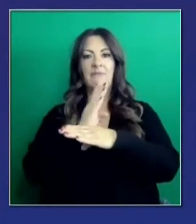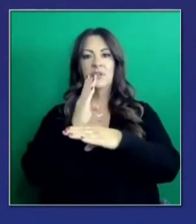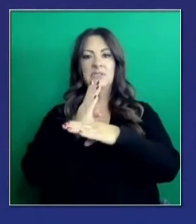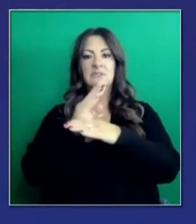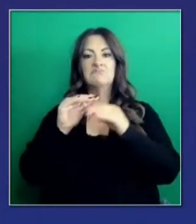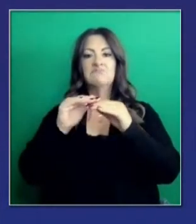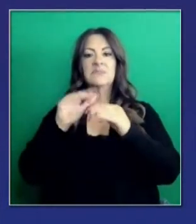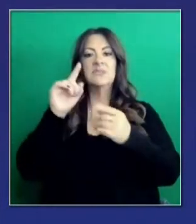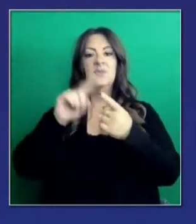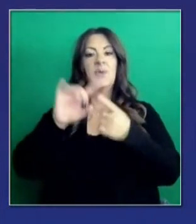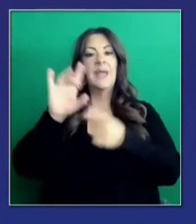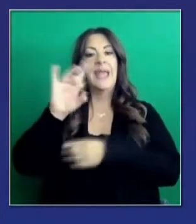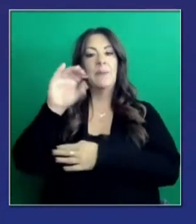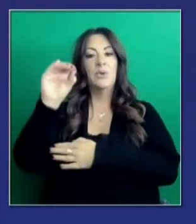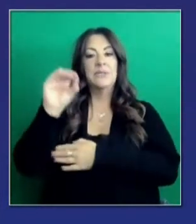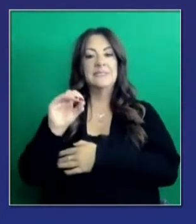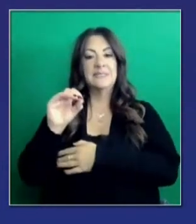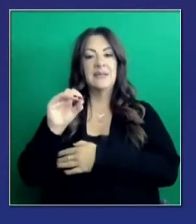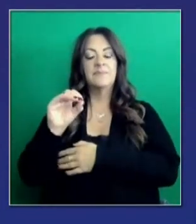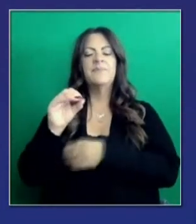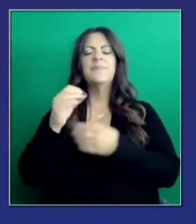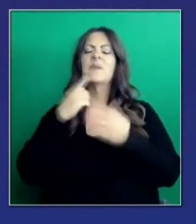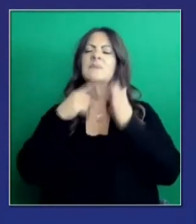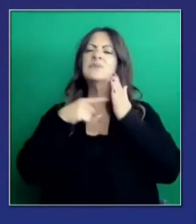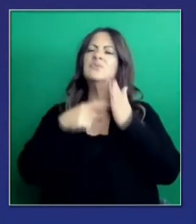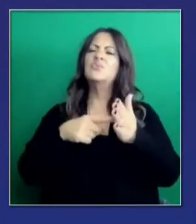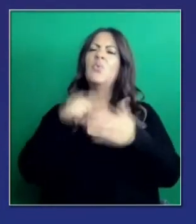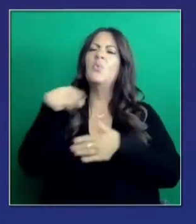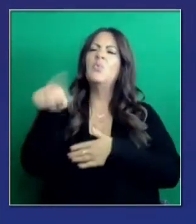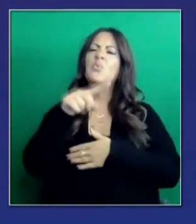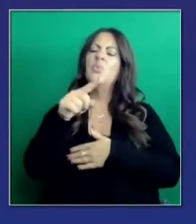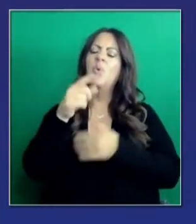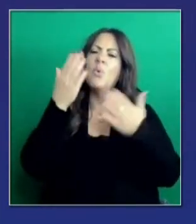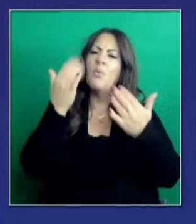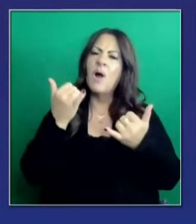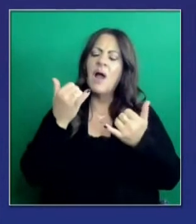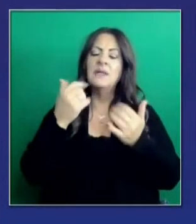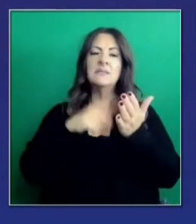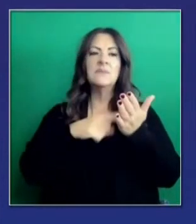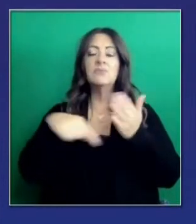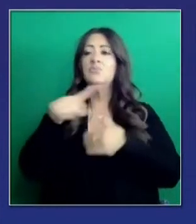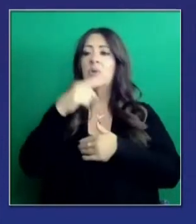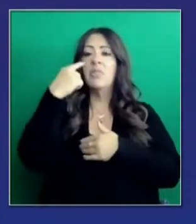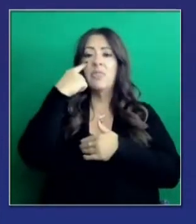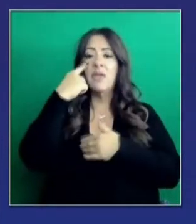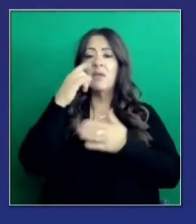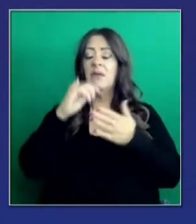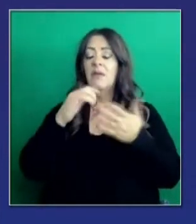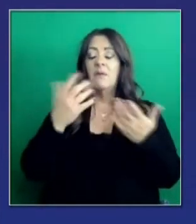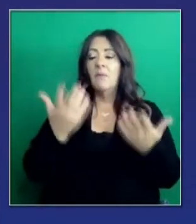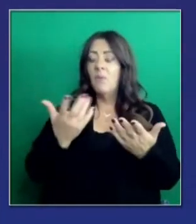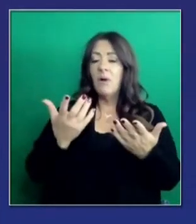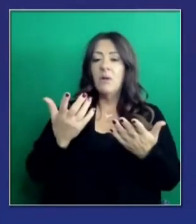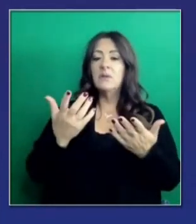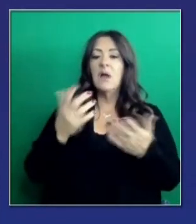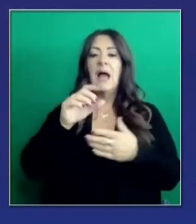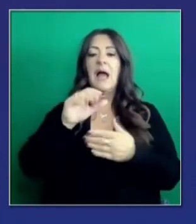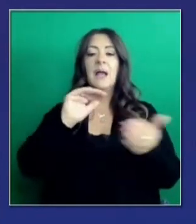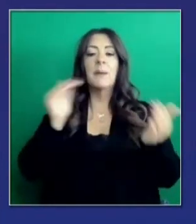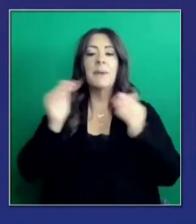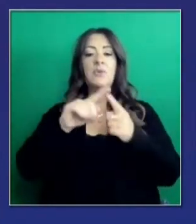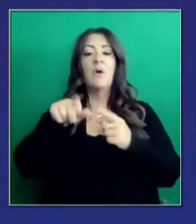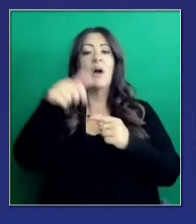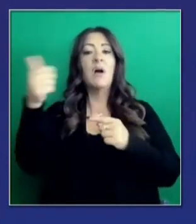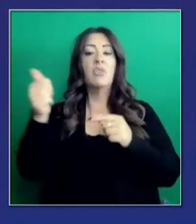this in perspective. People often ask or often overlook how we're doing vis-a-vis other states in this respect